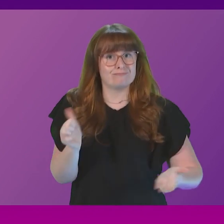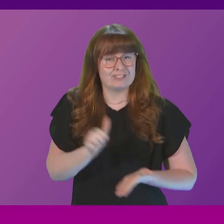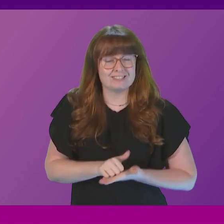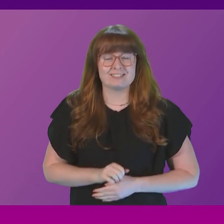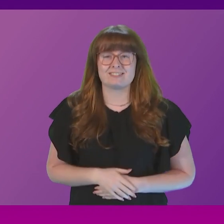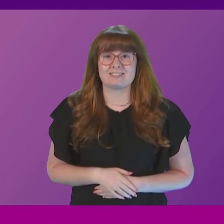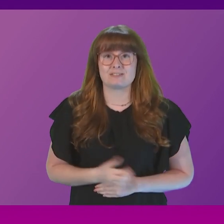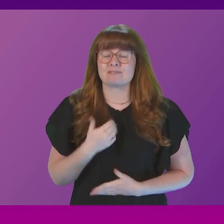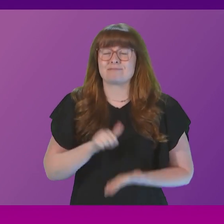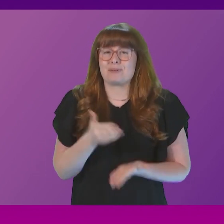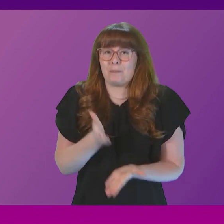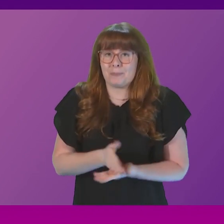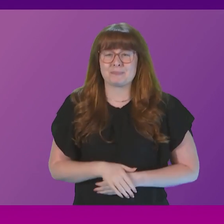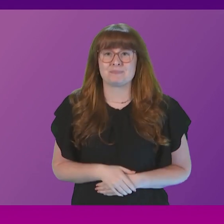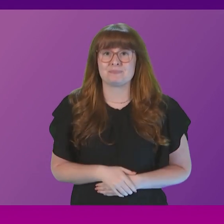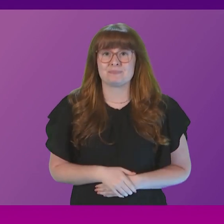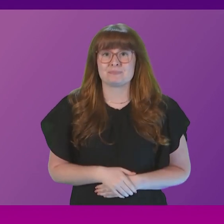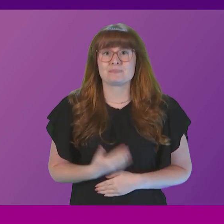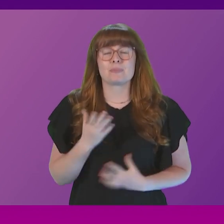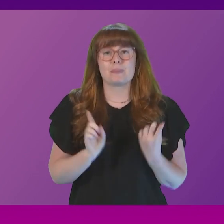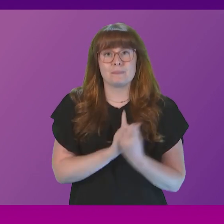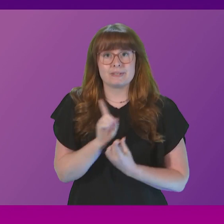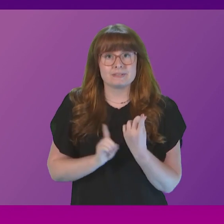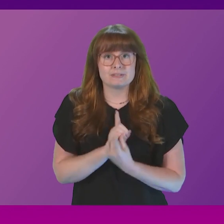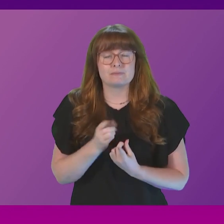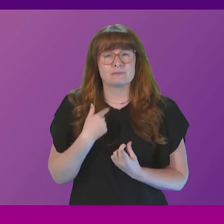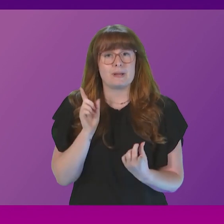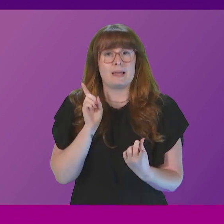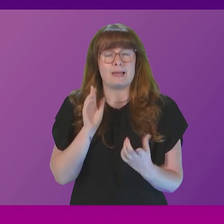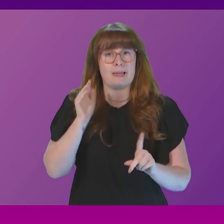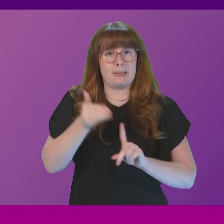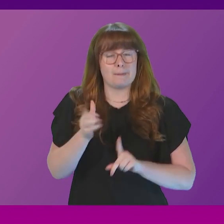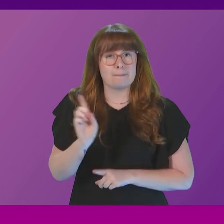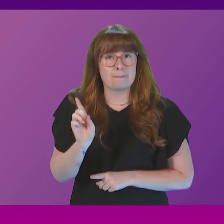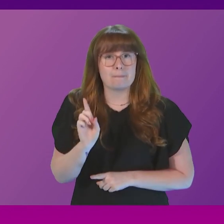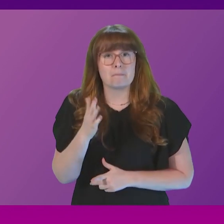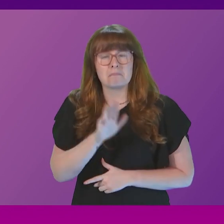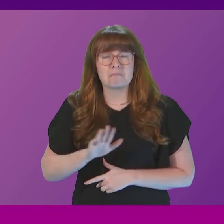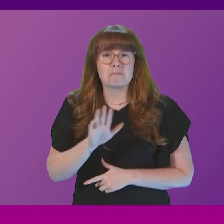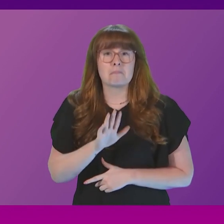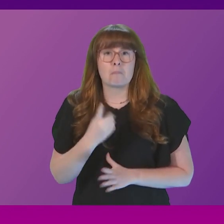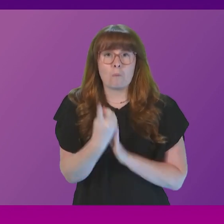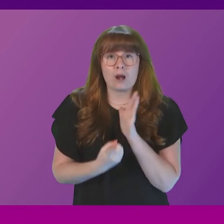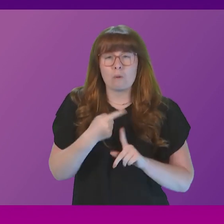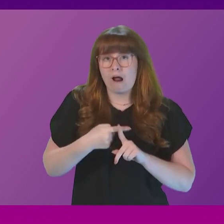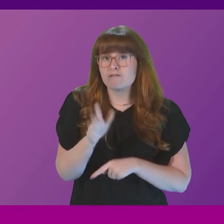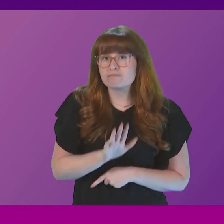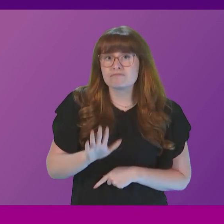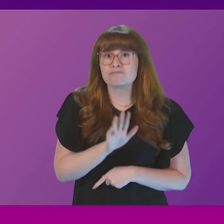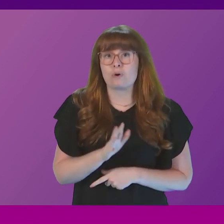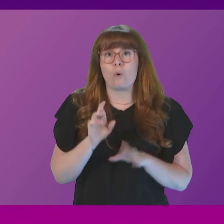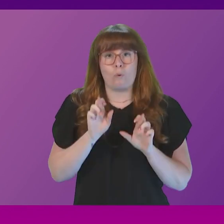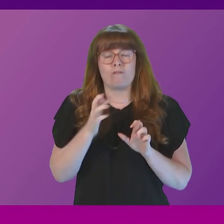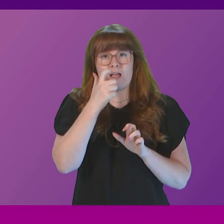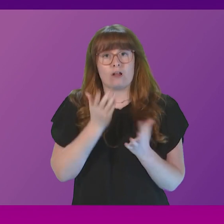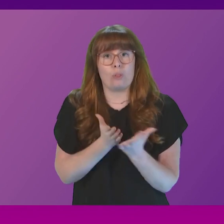a number of firsts. That, yes. The meeting, we're aiming to carry this for about an hour and a half. Hopefully we'll be able